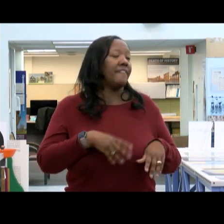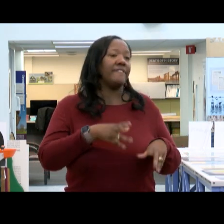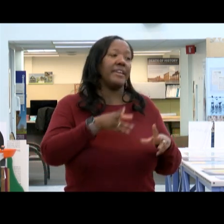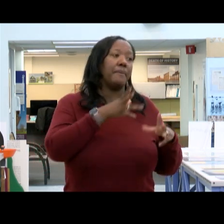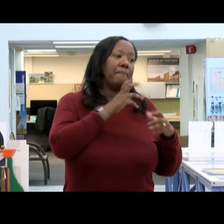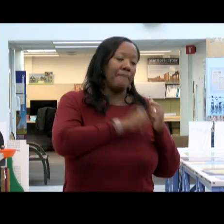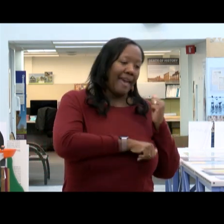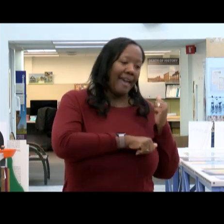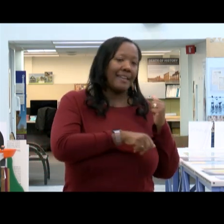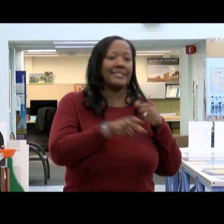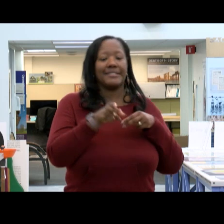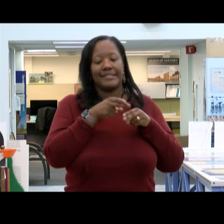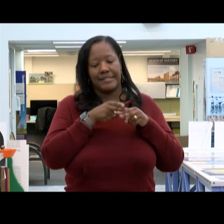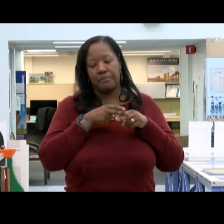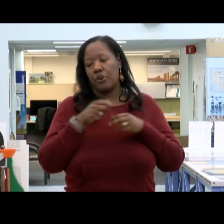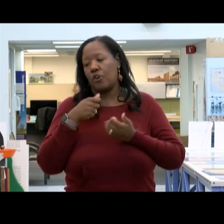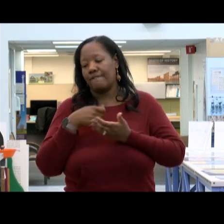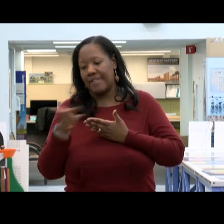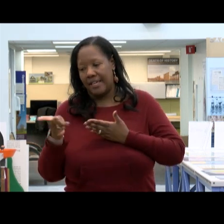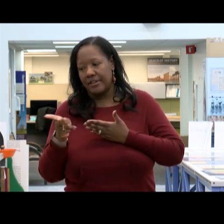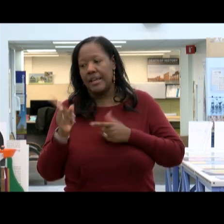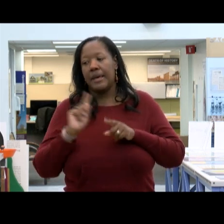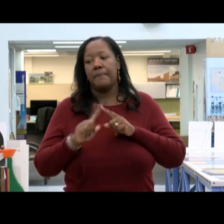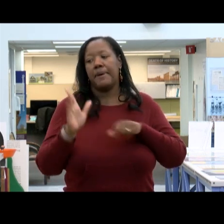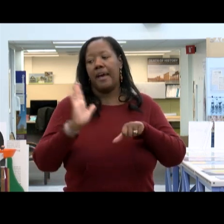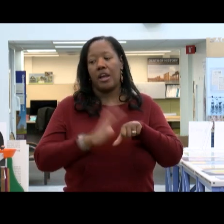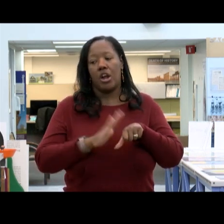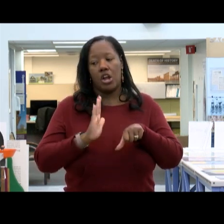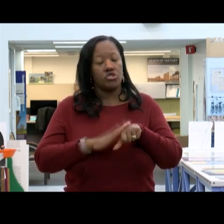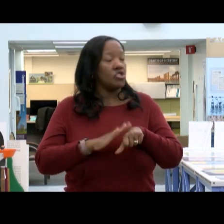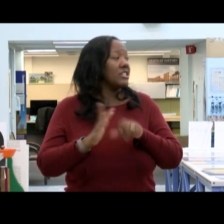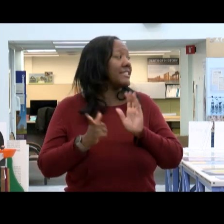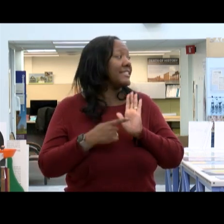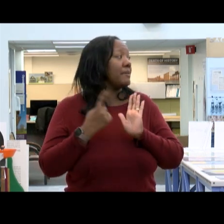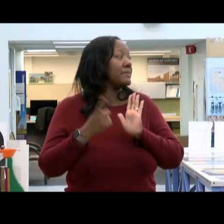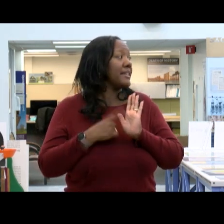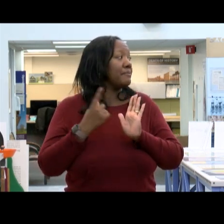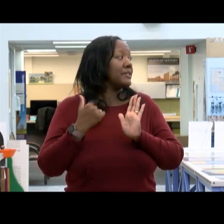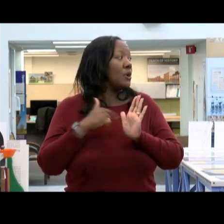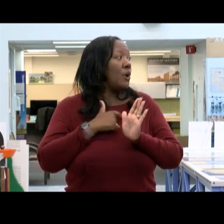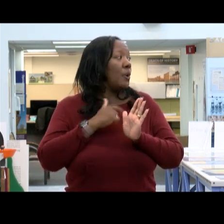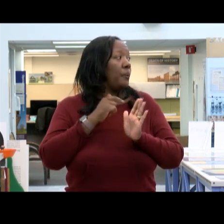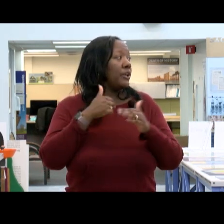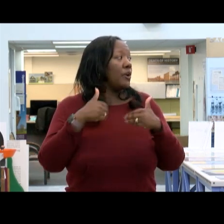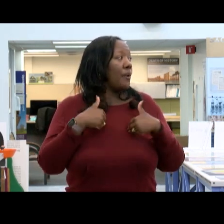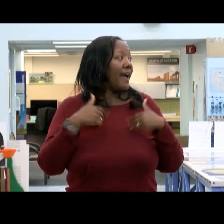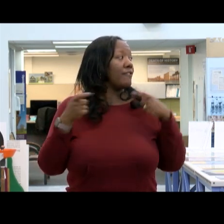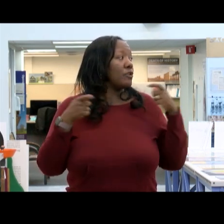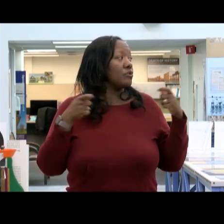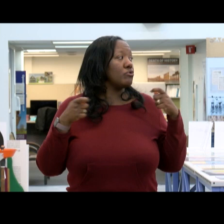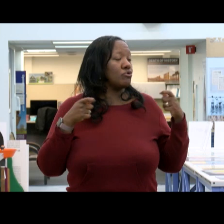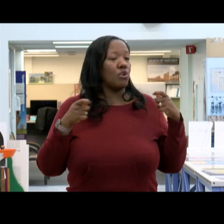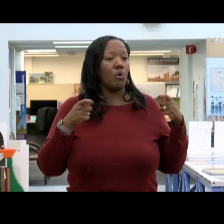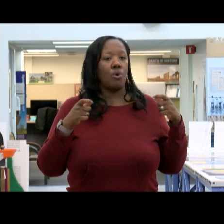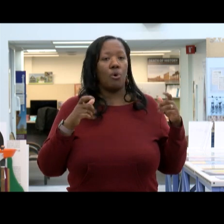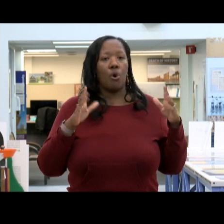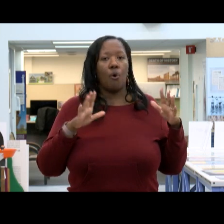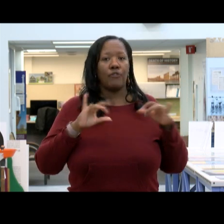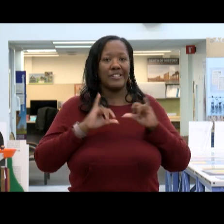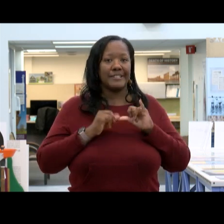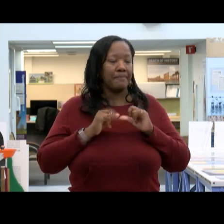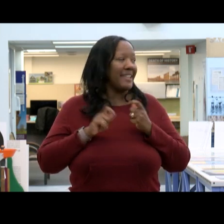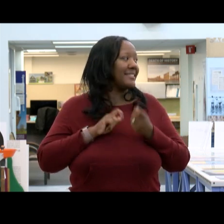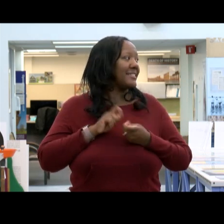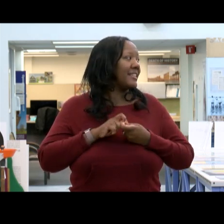failed. Mm-hmm. And I would caution, though, that sometimes we don't have control over the supply chain. And